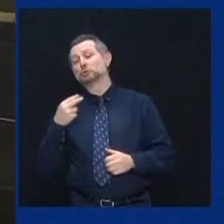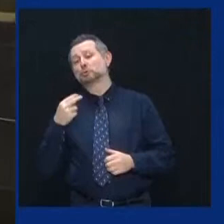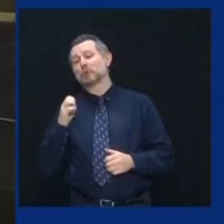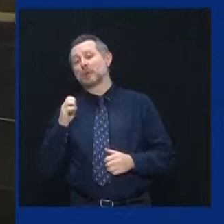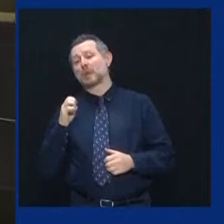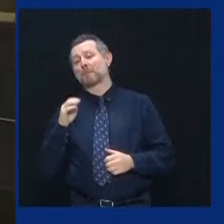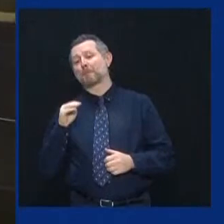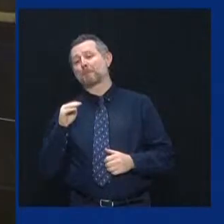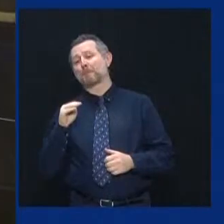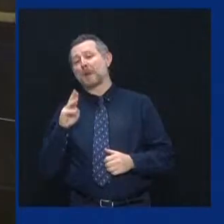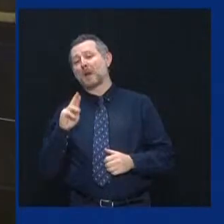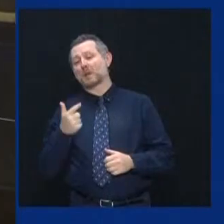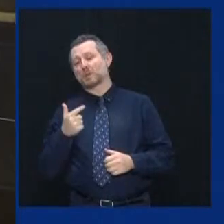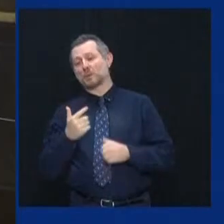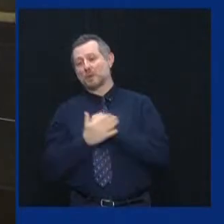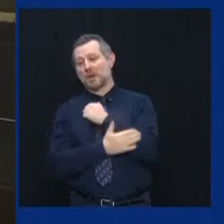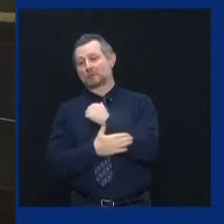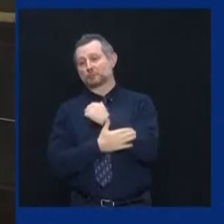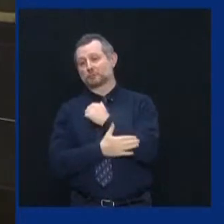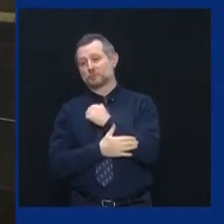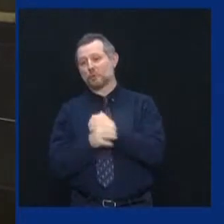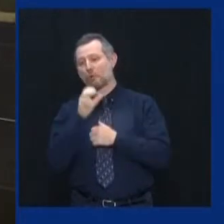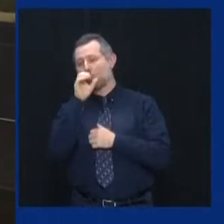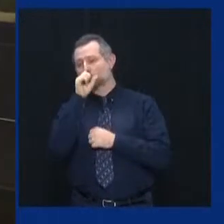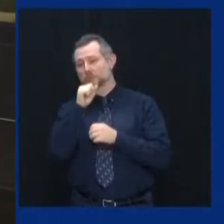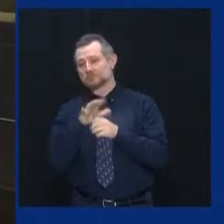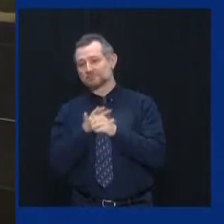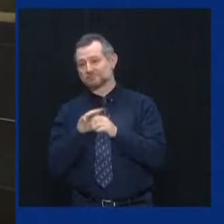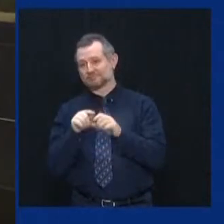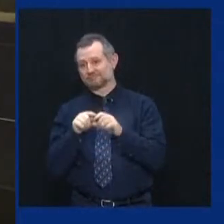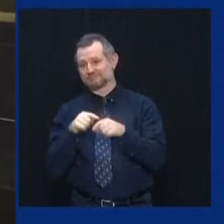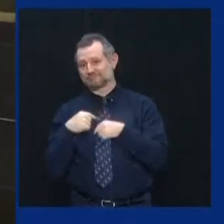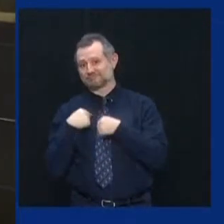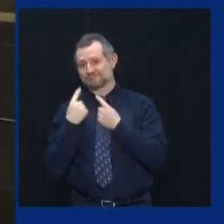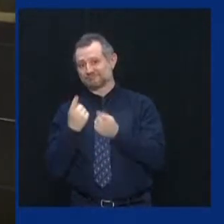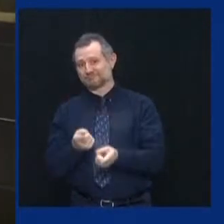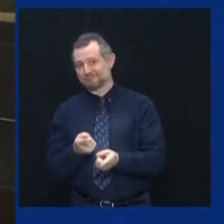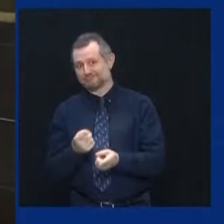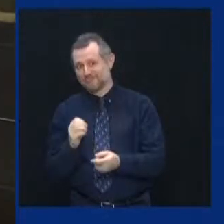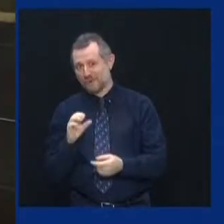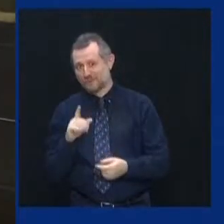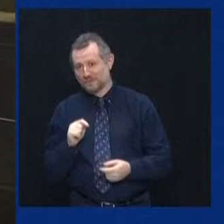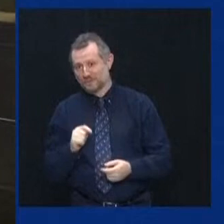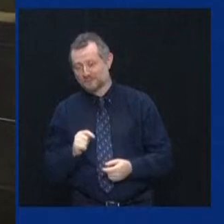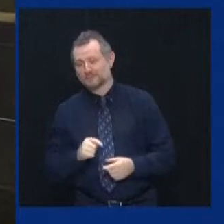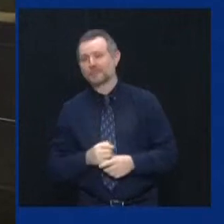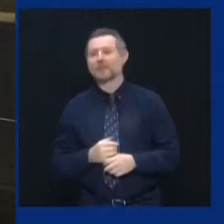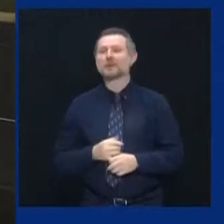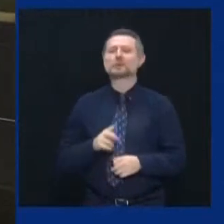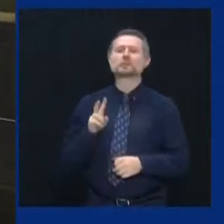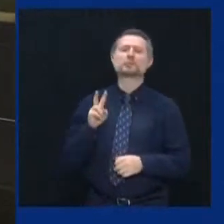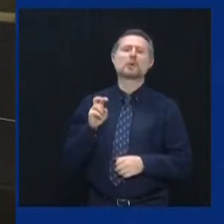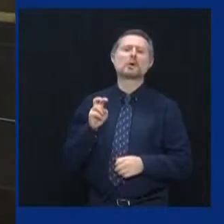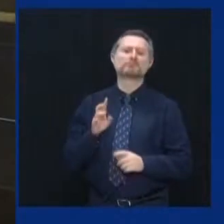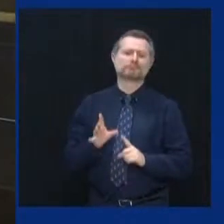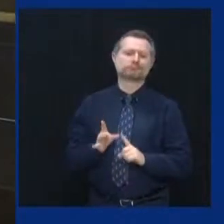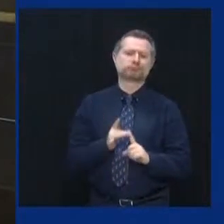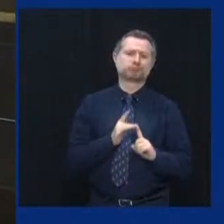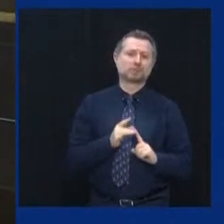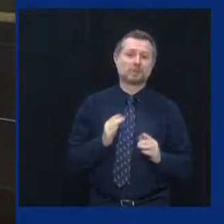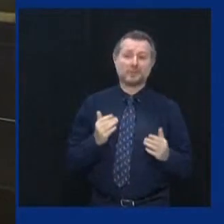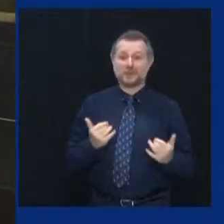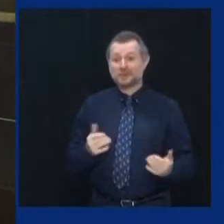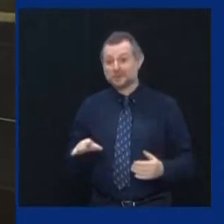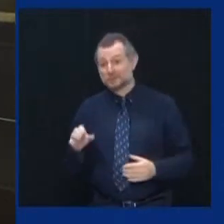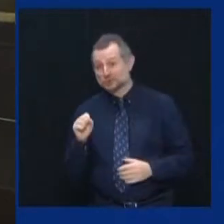zone since October. Chemung County now has about 200 cases. Steuben County has over 600